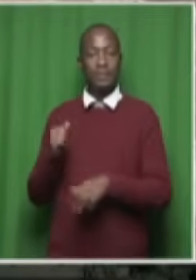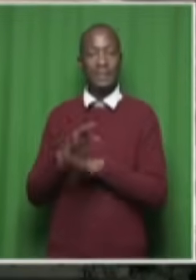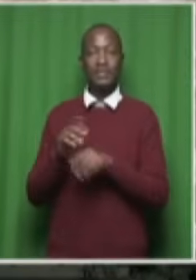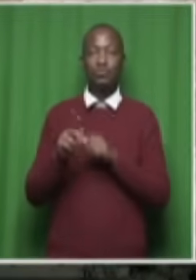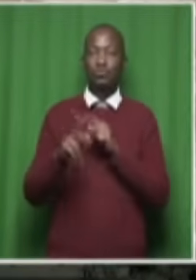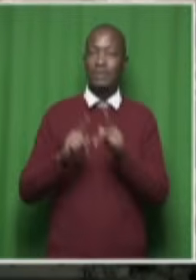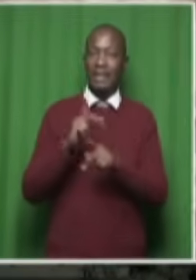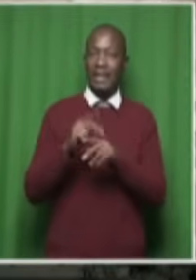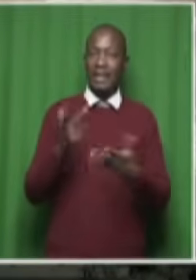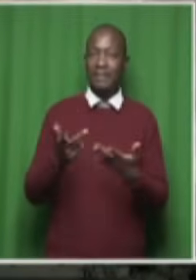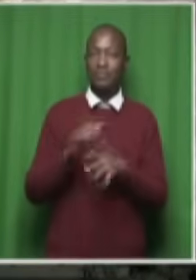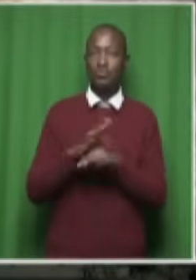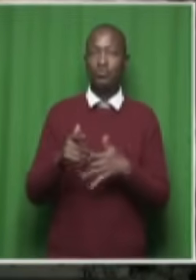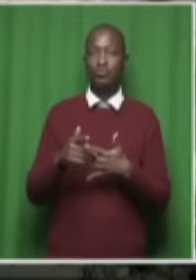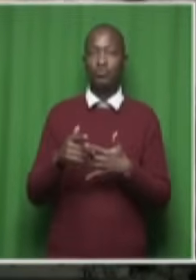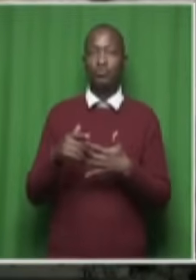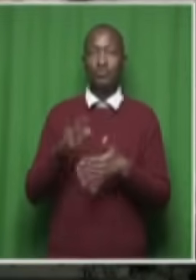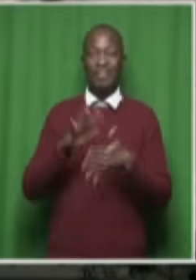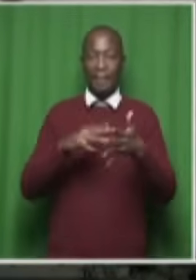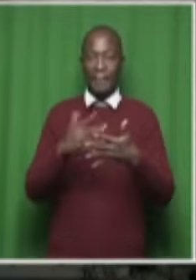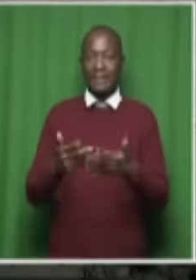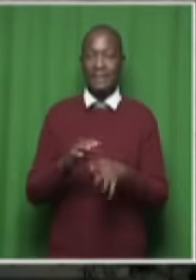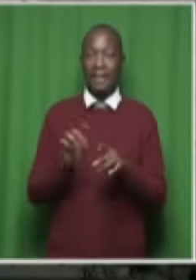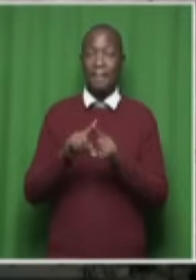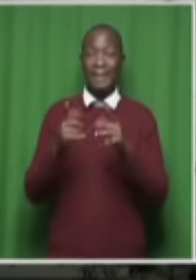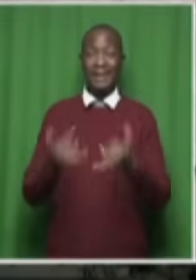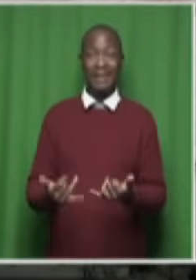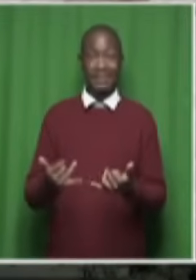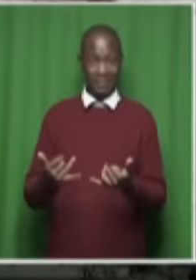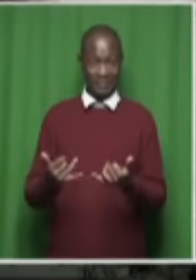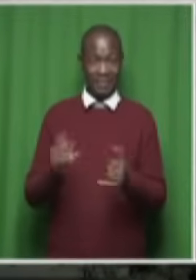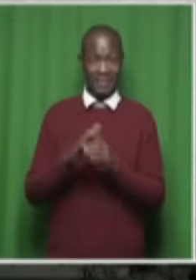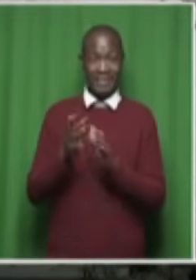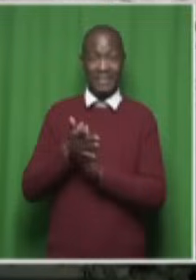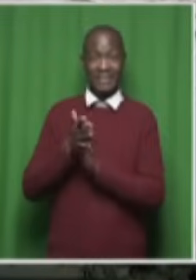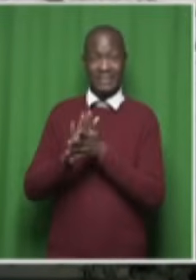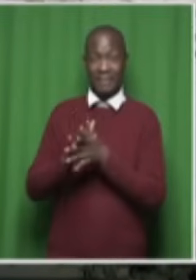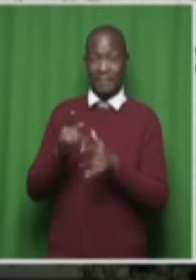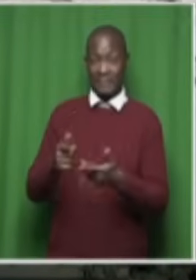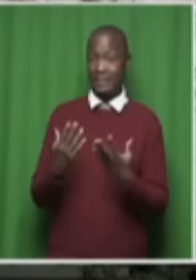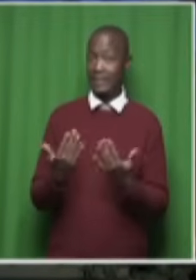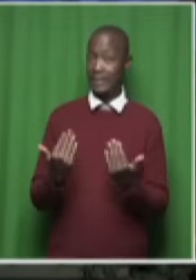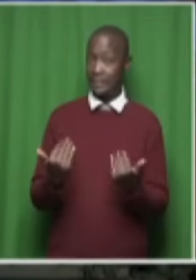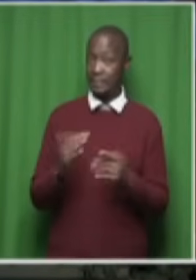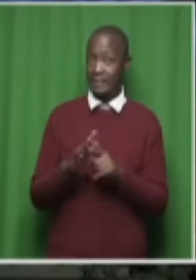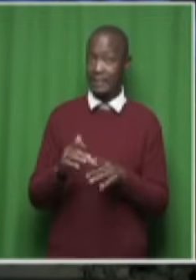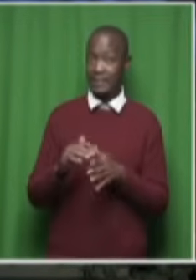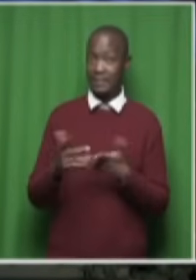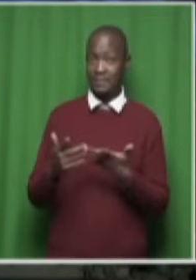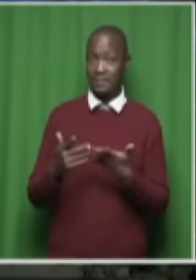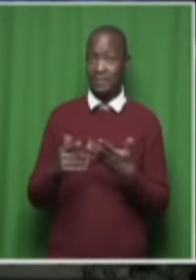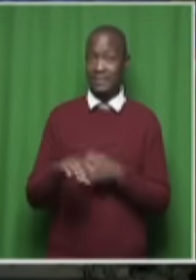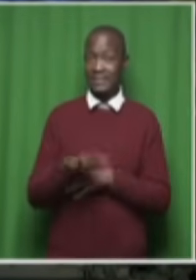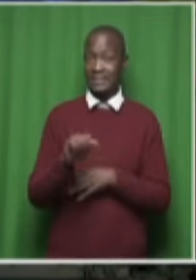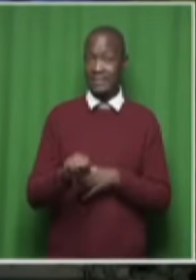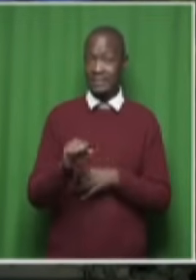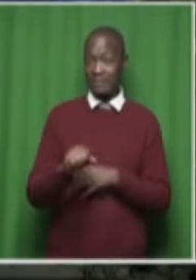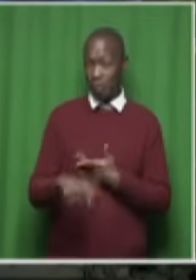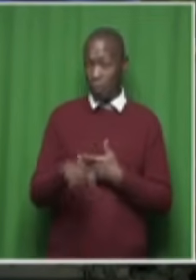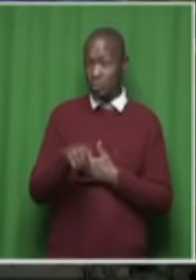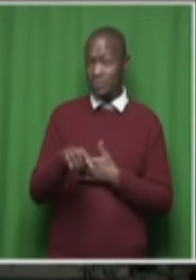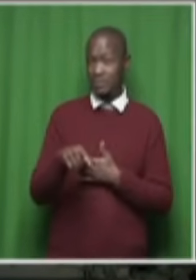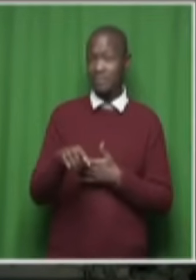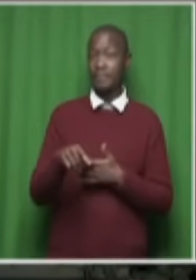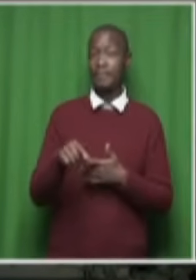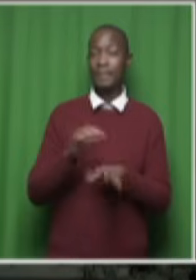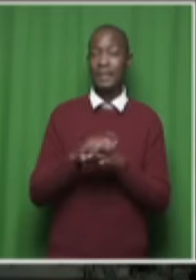of pattern. At this stage, the damage that is expected along the coast is part of the same low-pressure system that